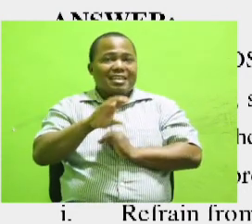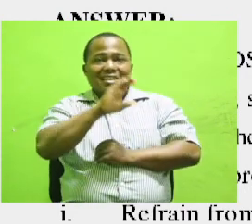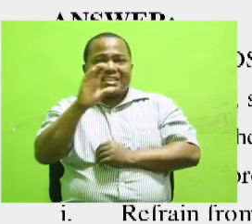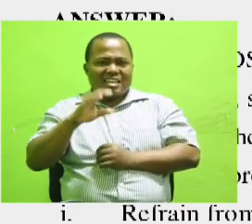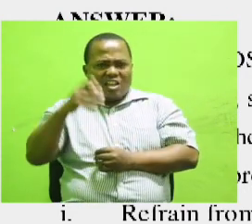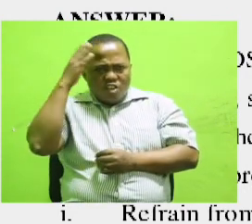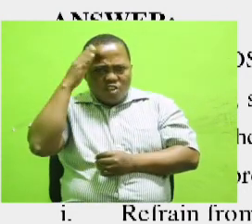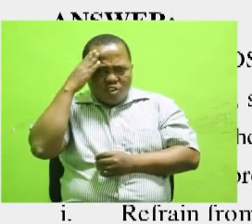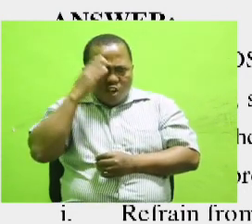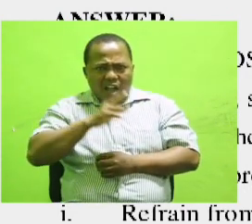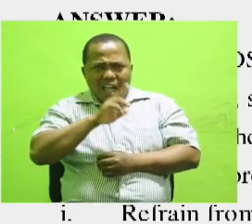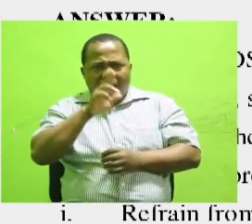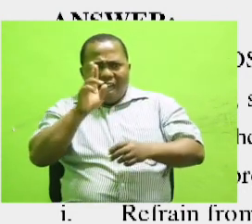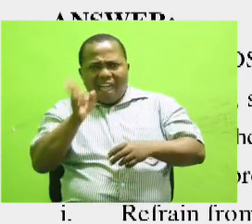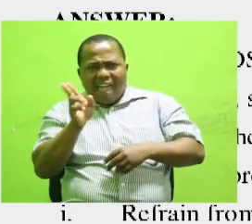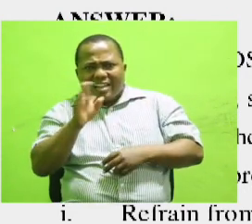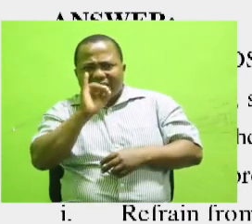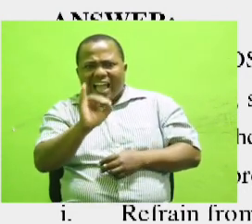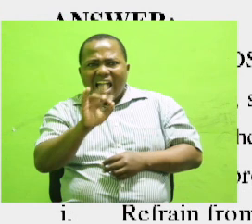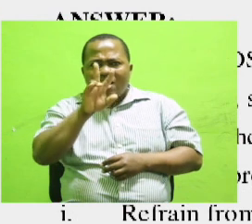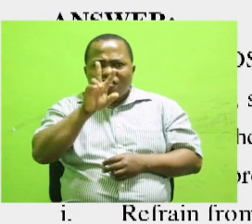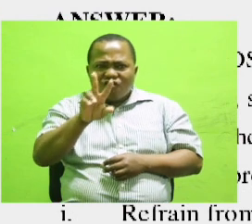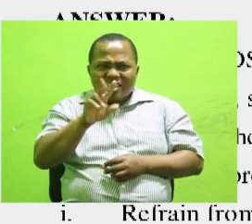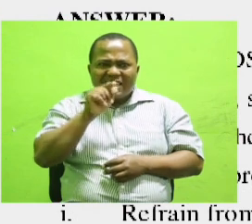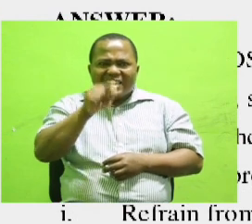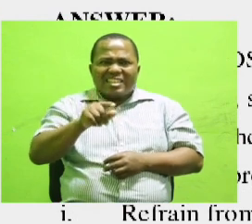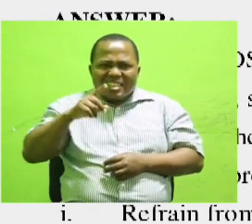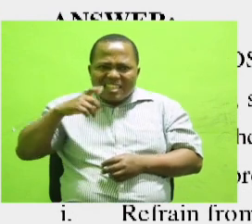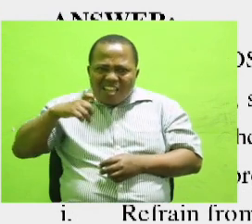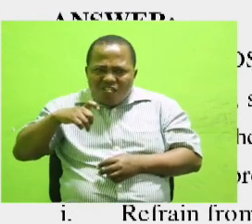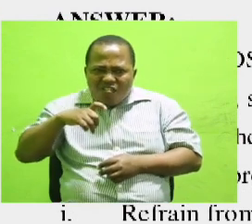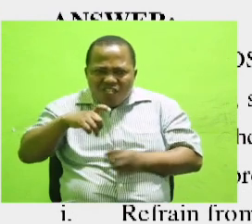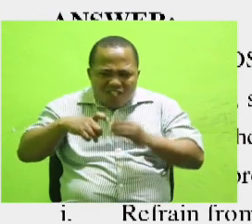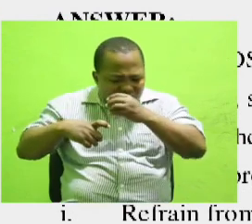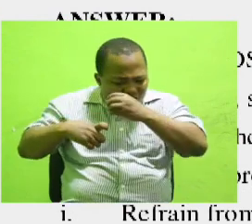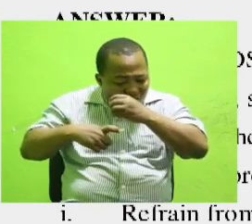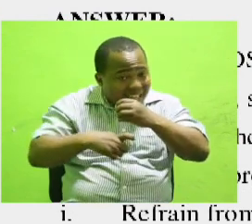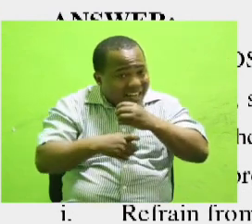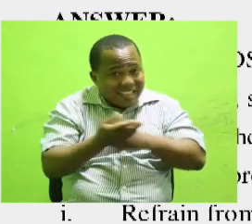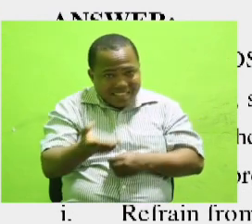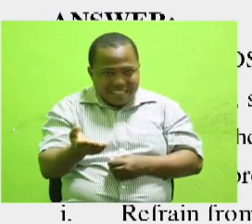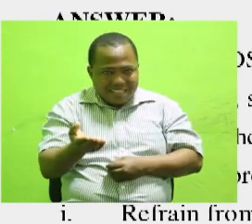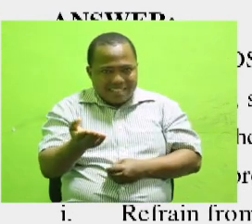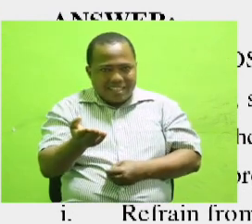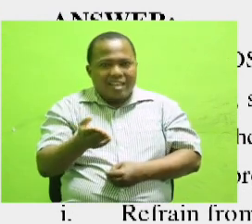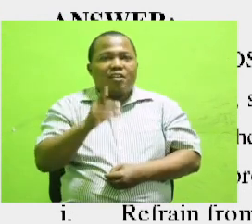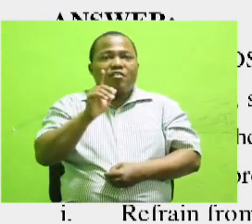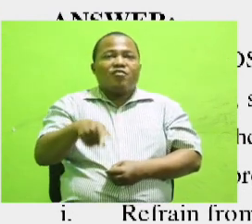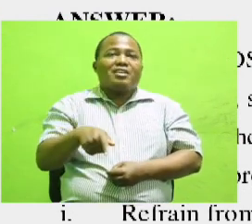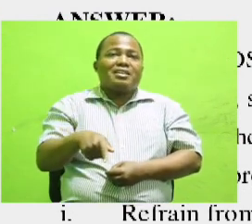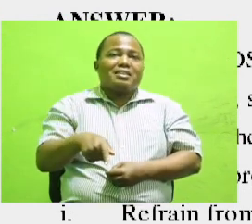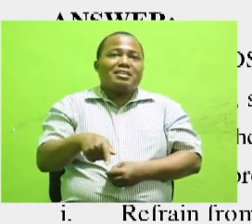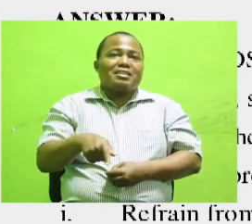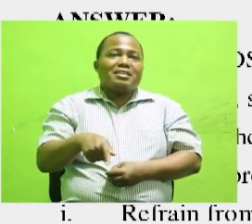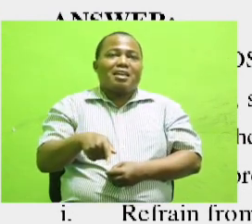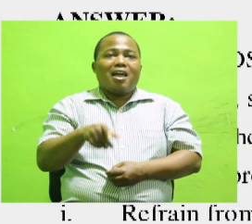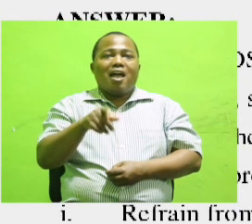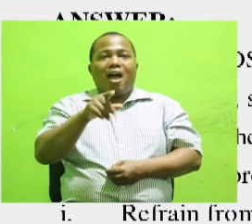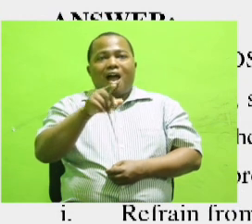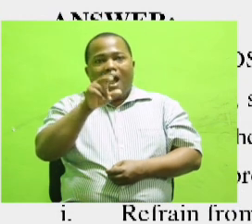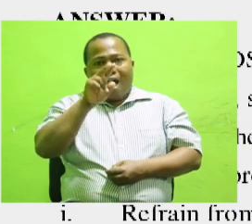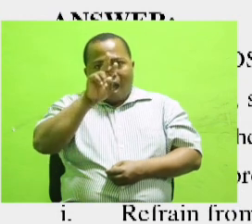that HIV is a retrovirus. That is, it's a virus with RNA and not